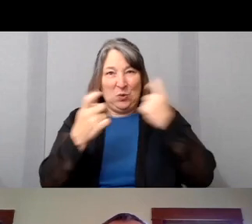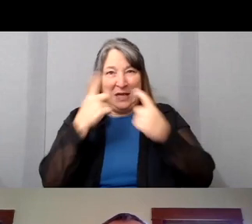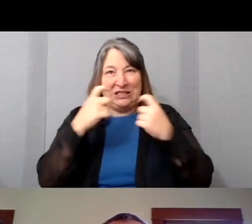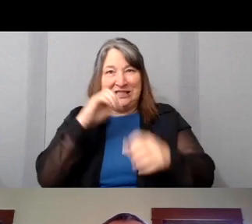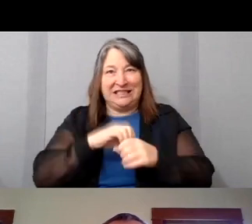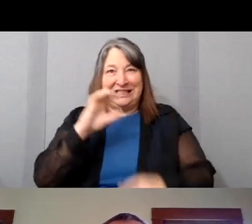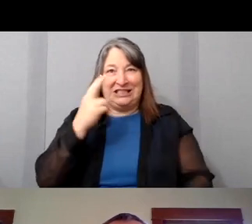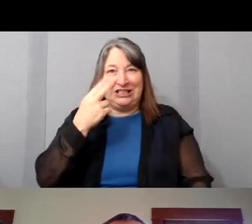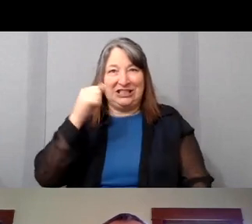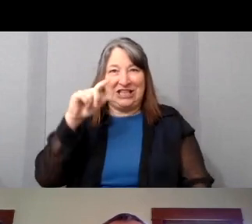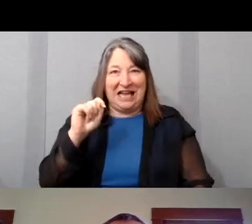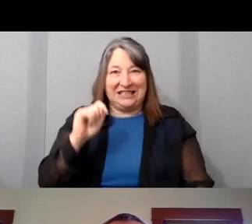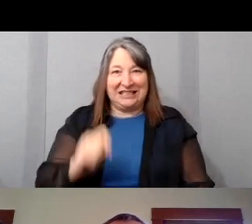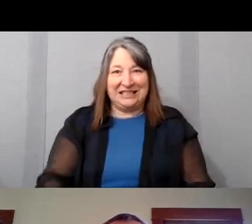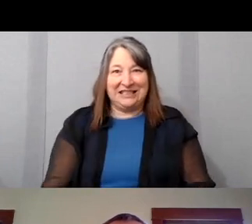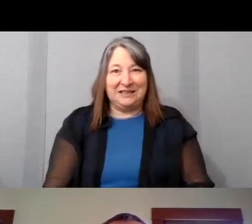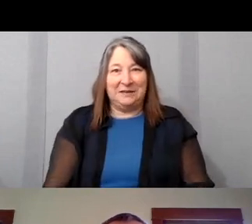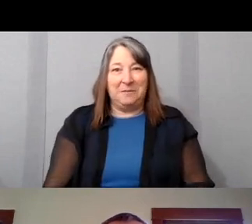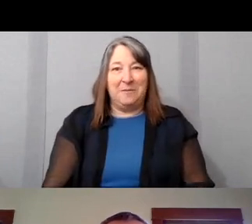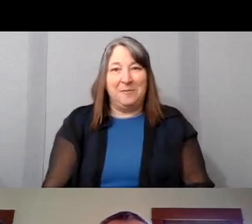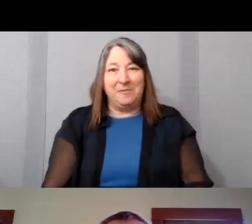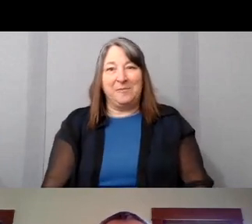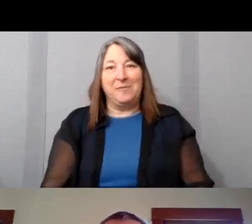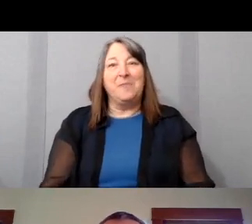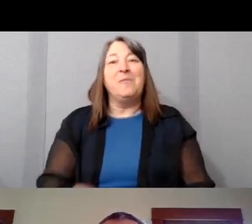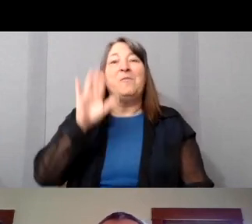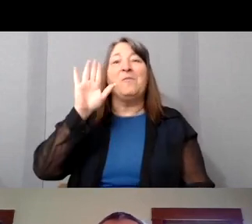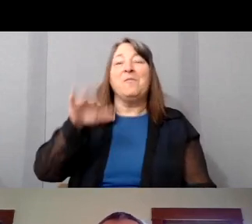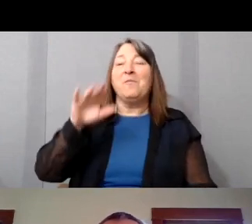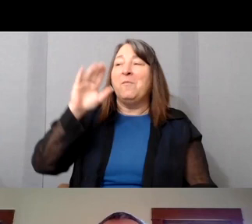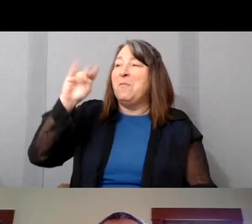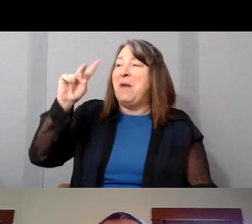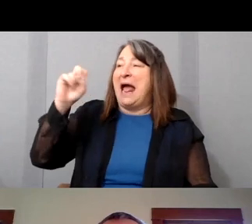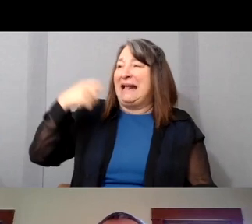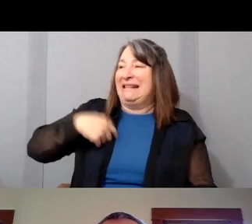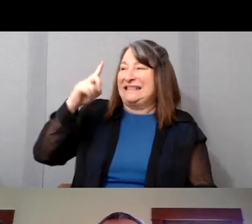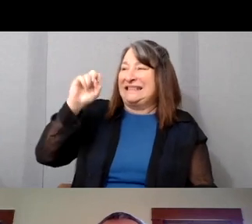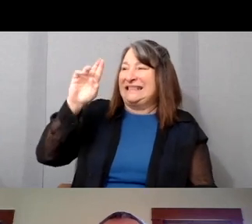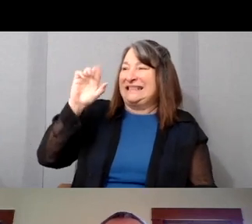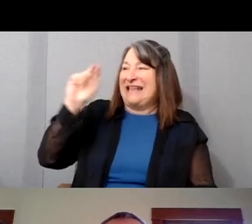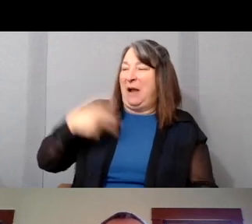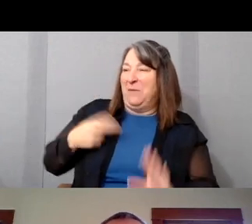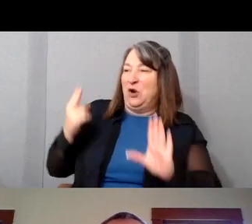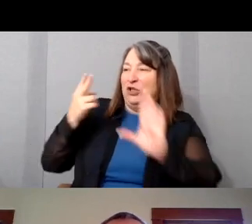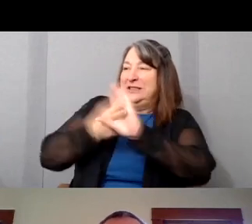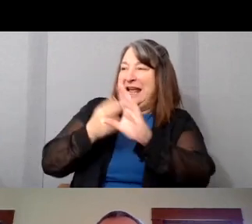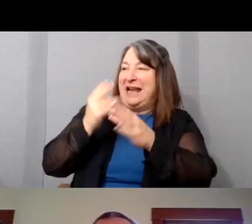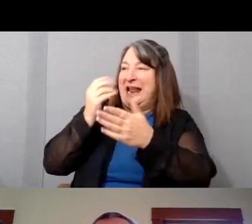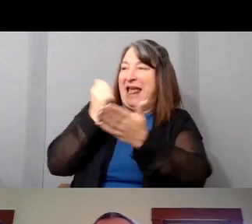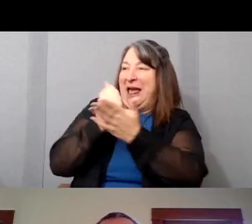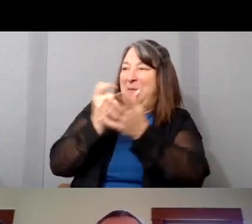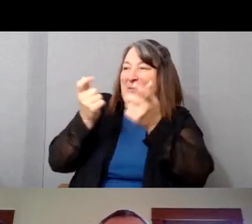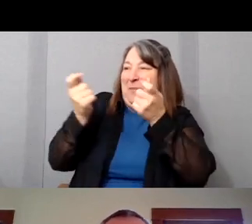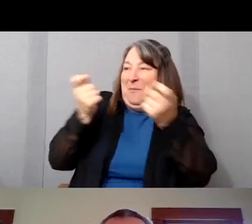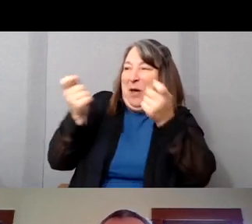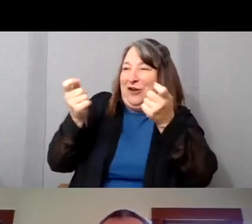Let's see. Hey, Mike, this is Derek Shields. I'm going to jump in and help moderate the rest of the time we